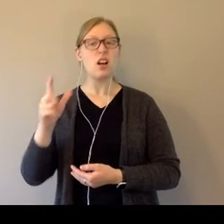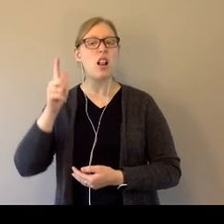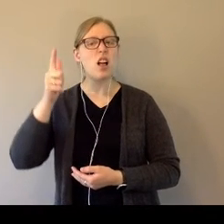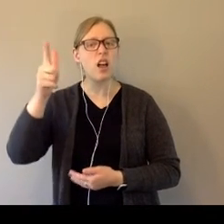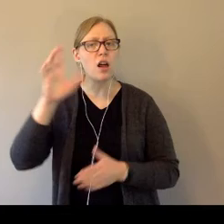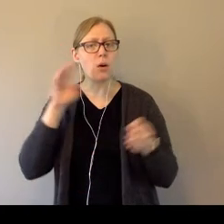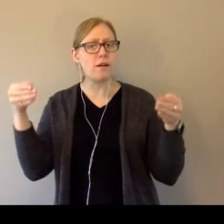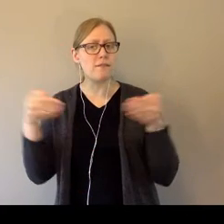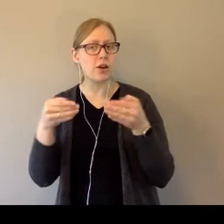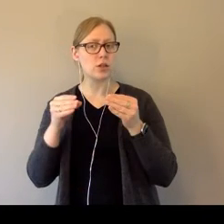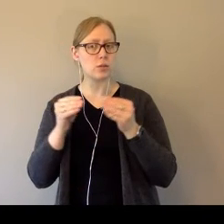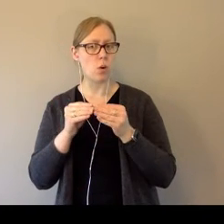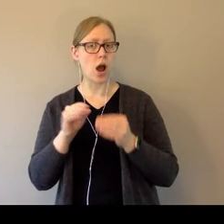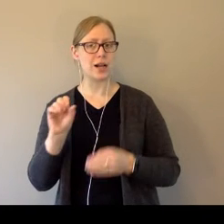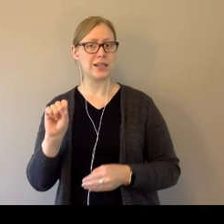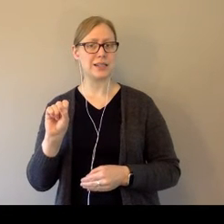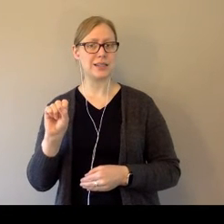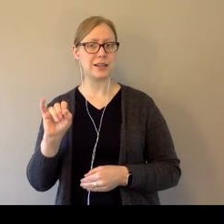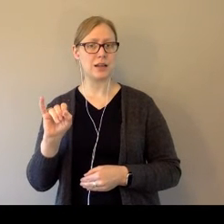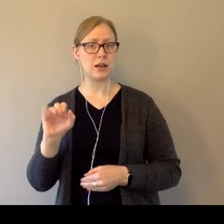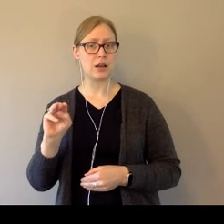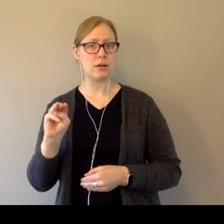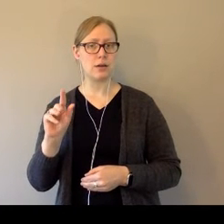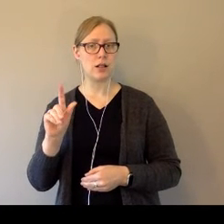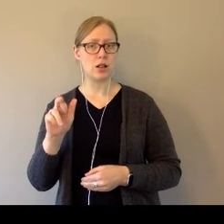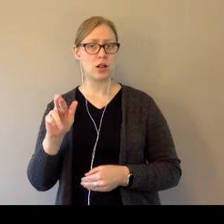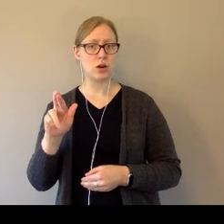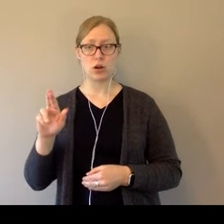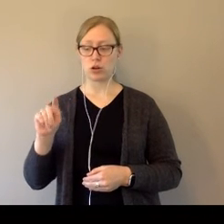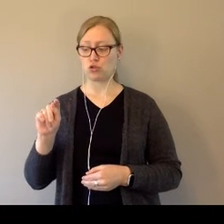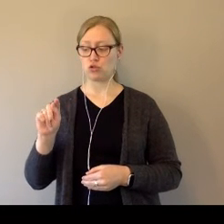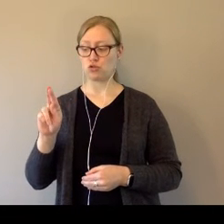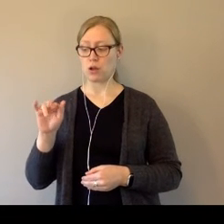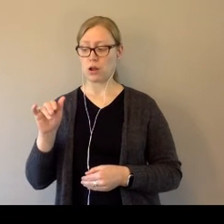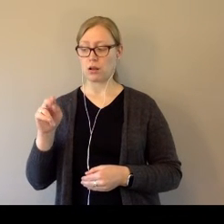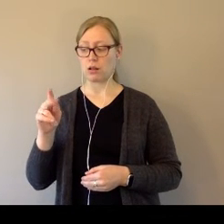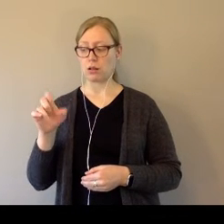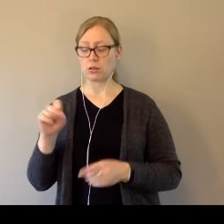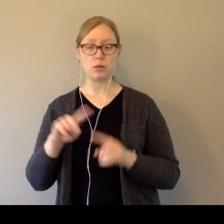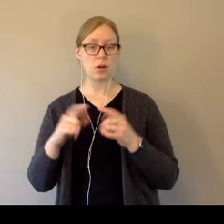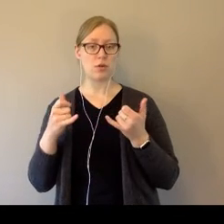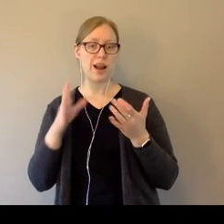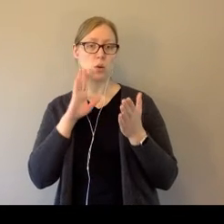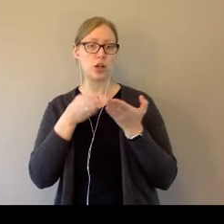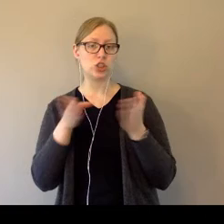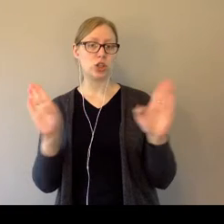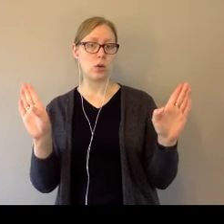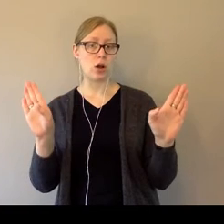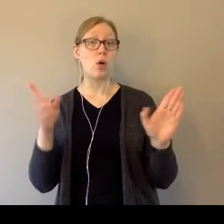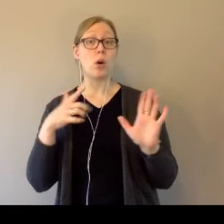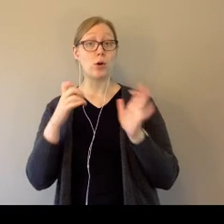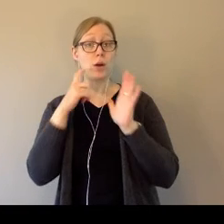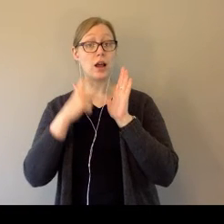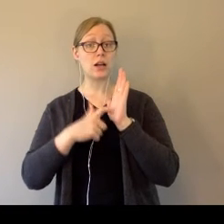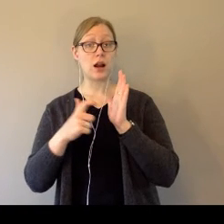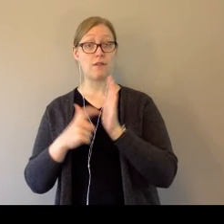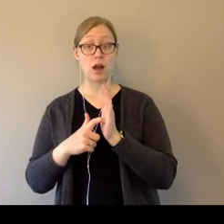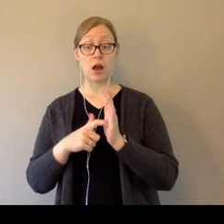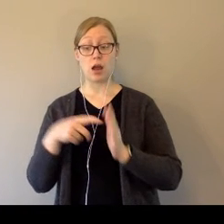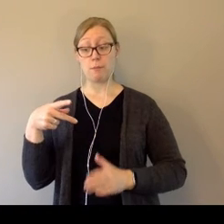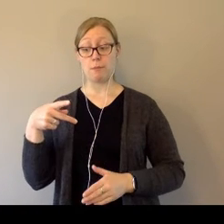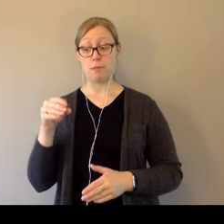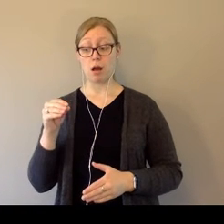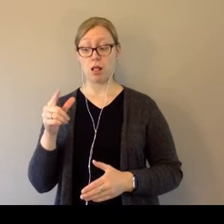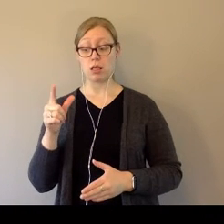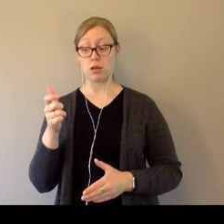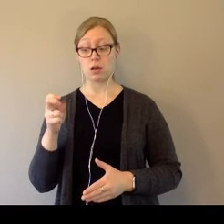with polygons. So we want to be able to identify polygons that are similar and to apply the properties